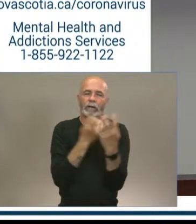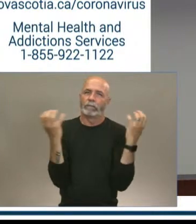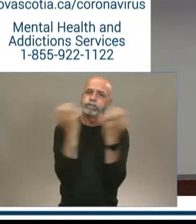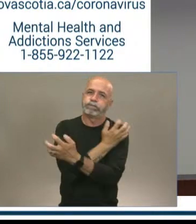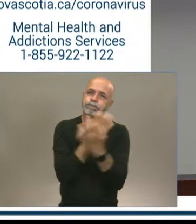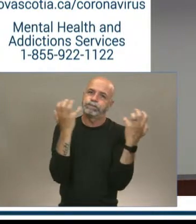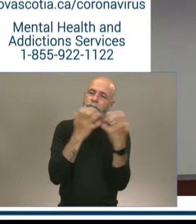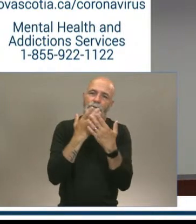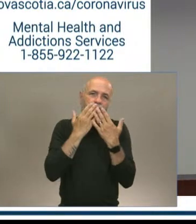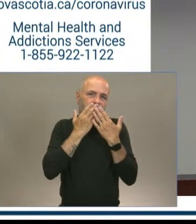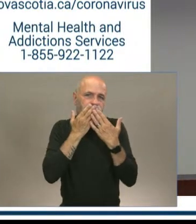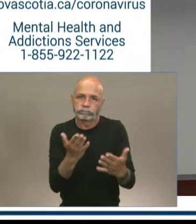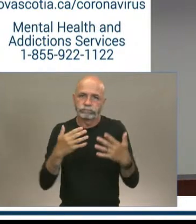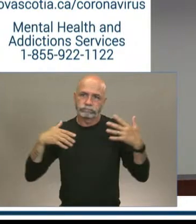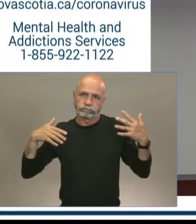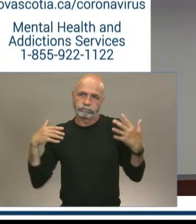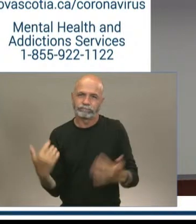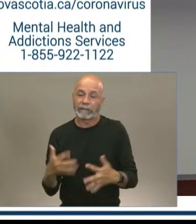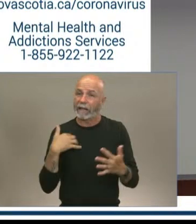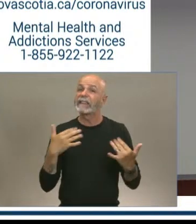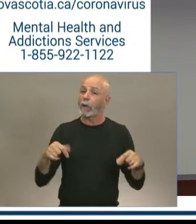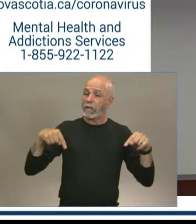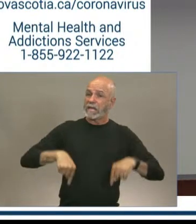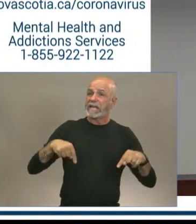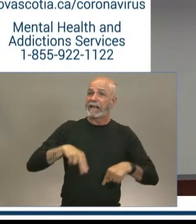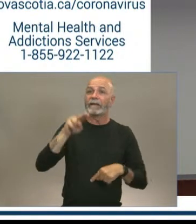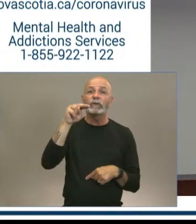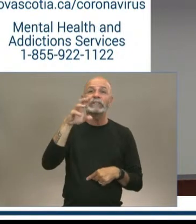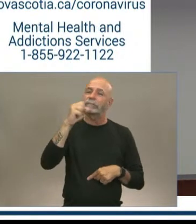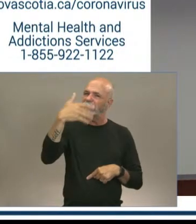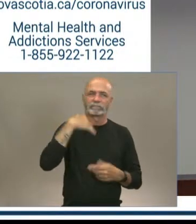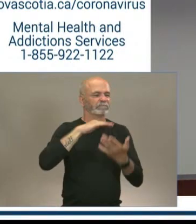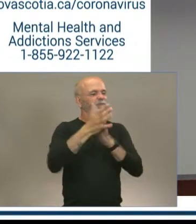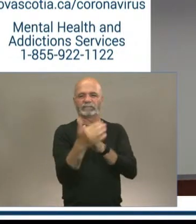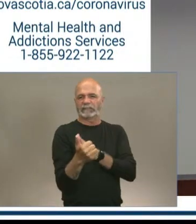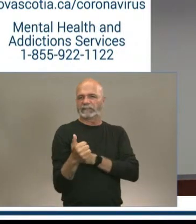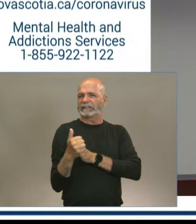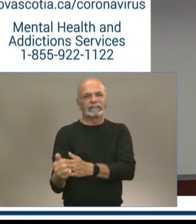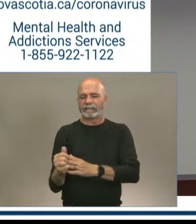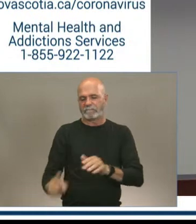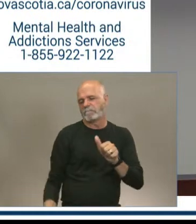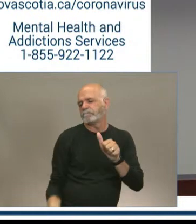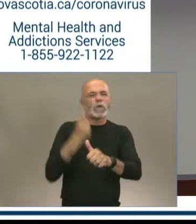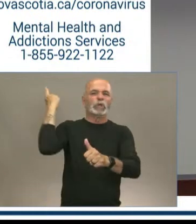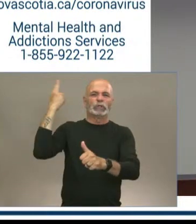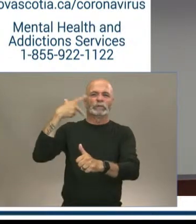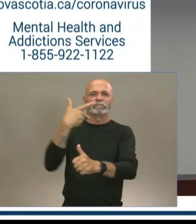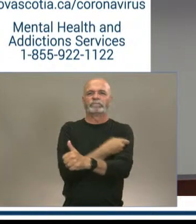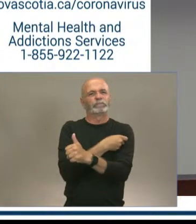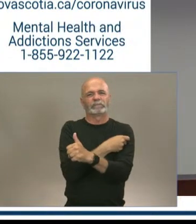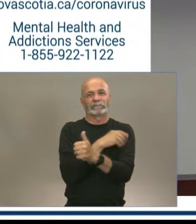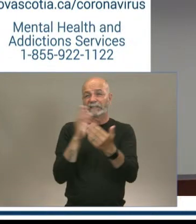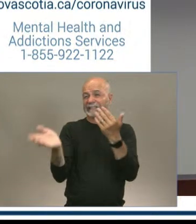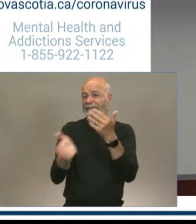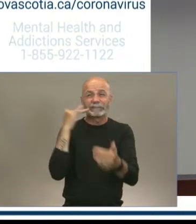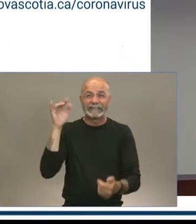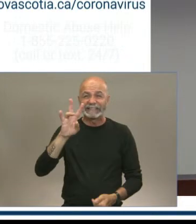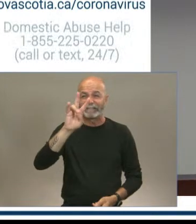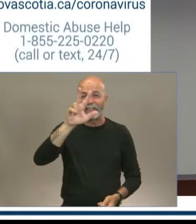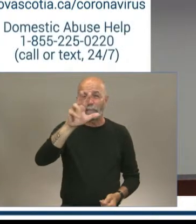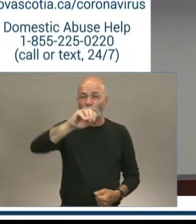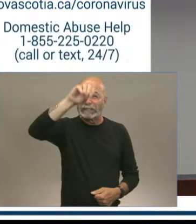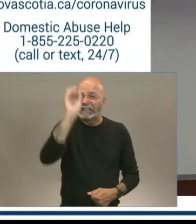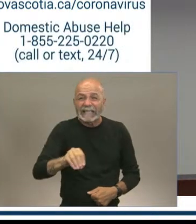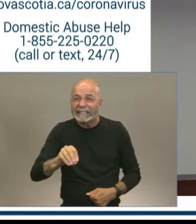we continue to lead the country in first dose vaccinations. Almost 73% of Nova Scotians have at least their first dose